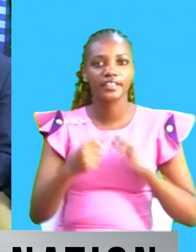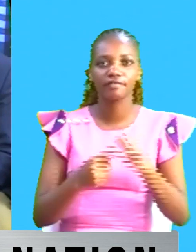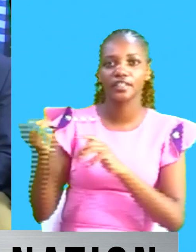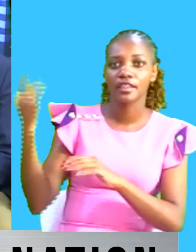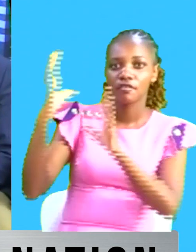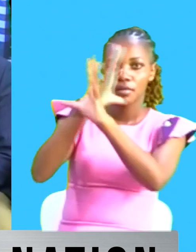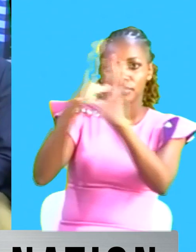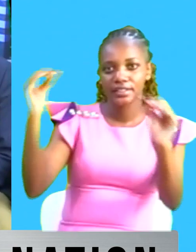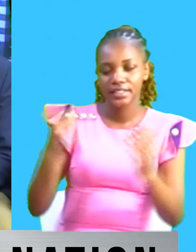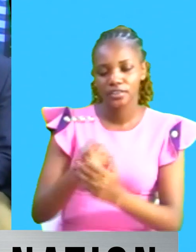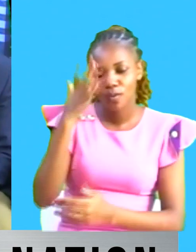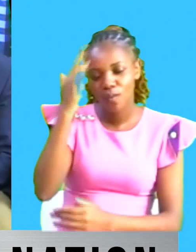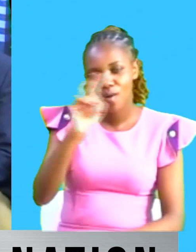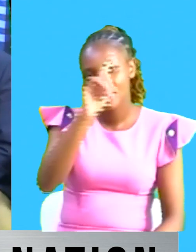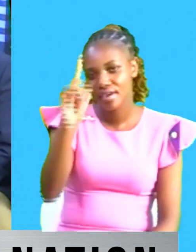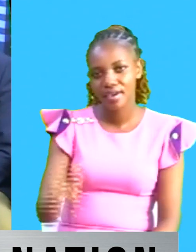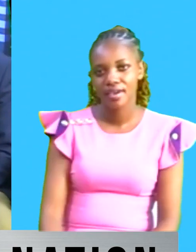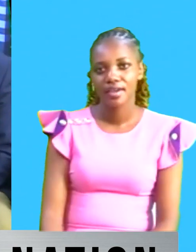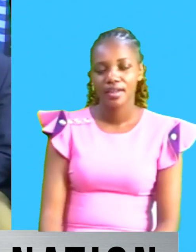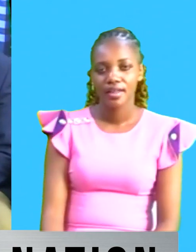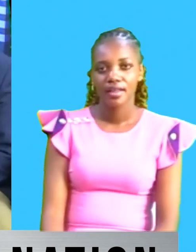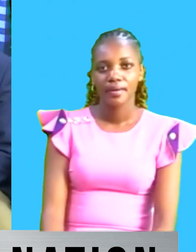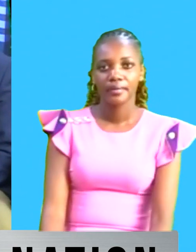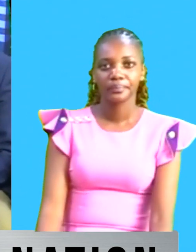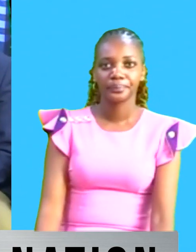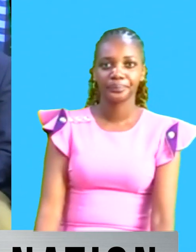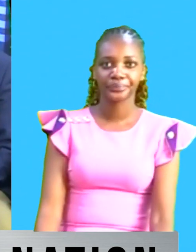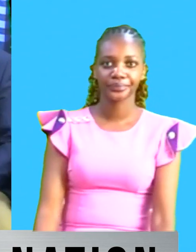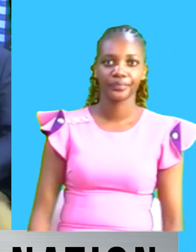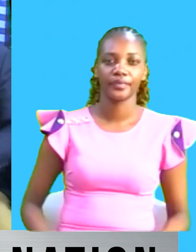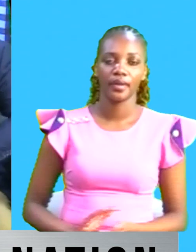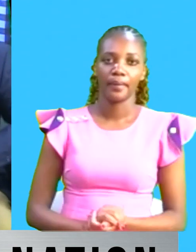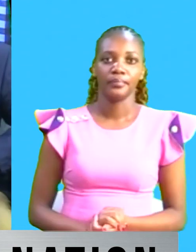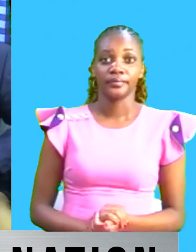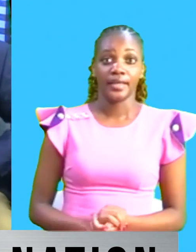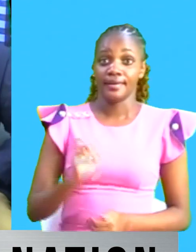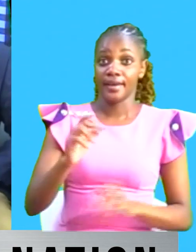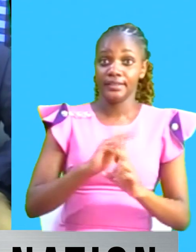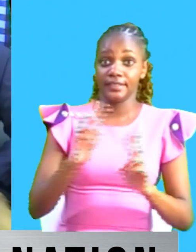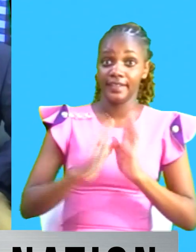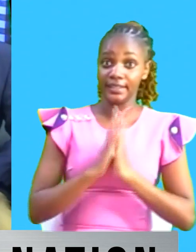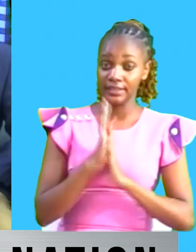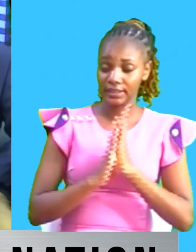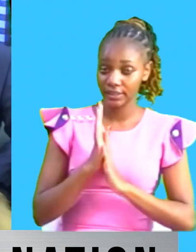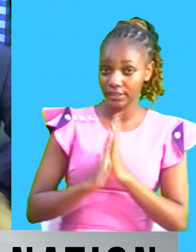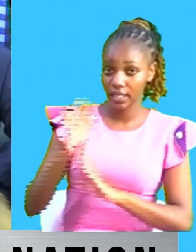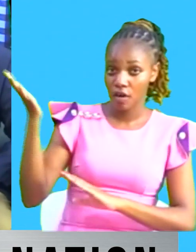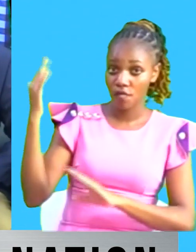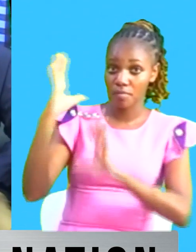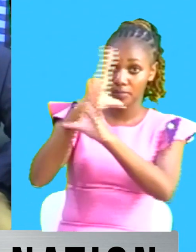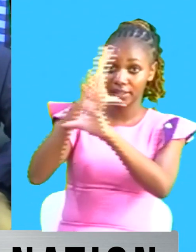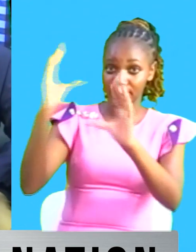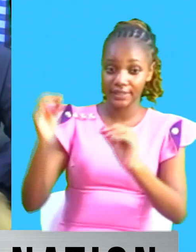president, immediate former president. In fact, it's very unfortunate, I think. Yeah, it's very interesting that the former president came